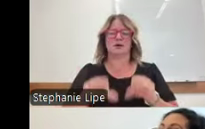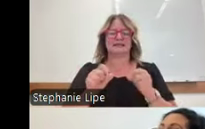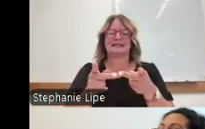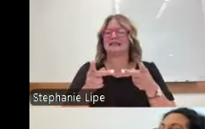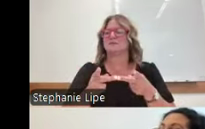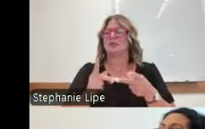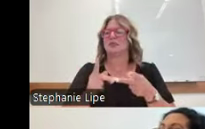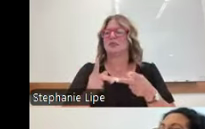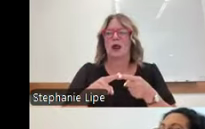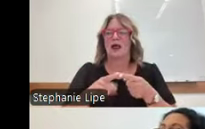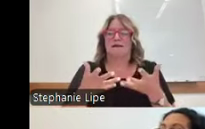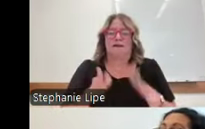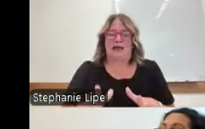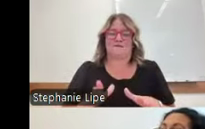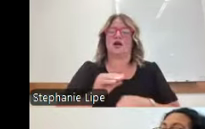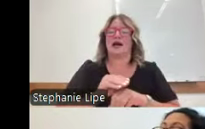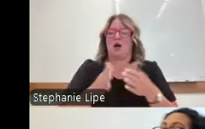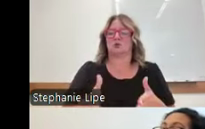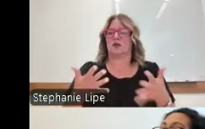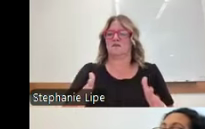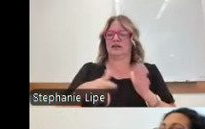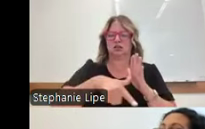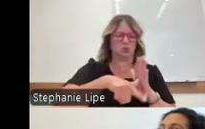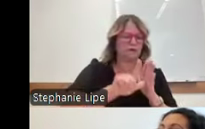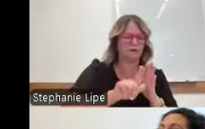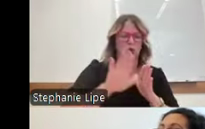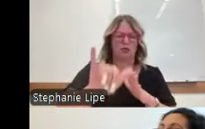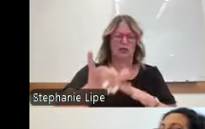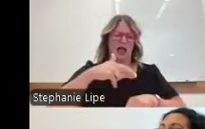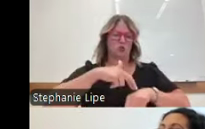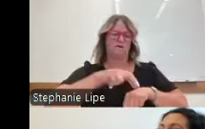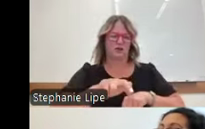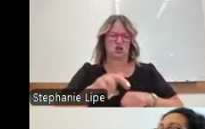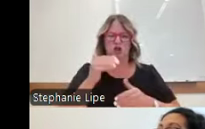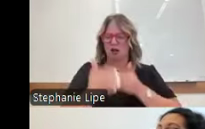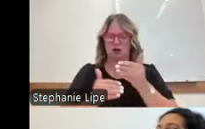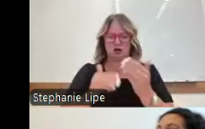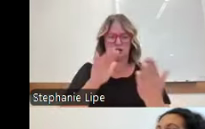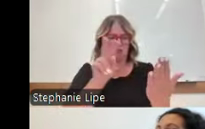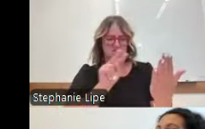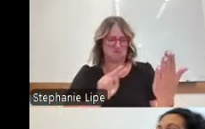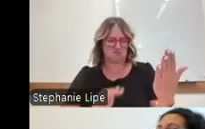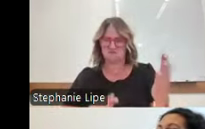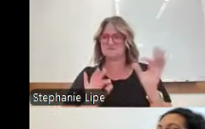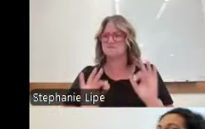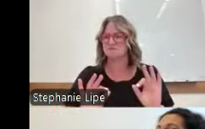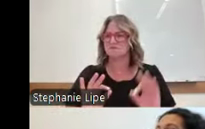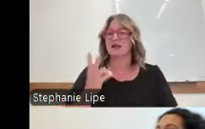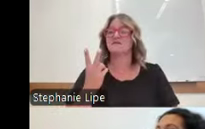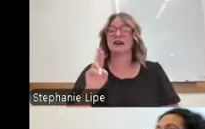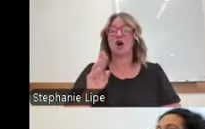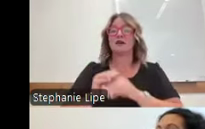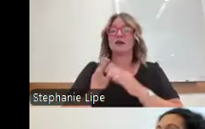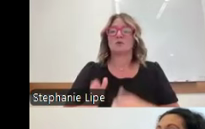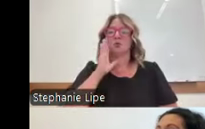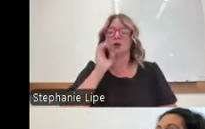For the initial interview, it can take place once the counselor reviews the referral. They will look over